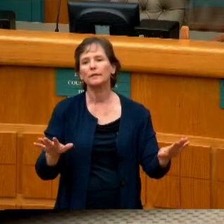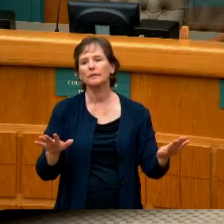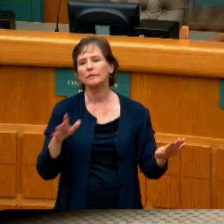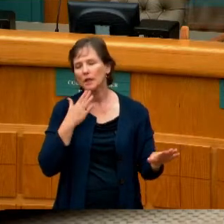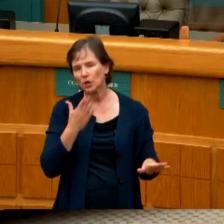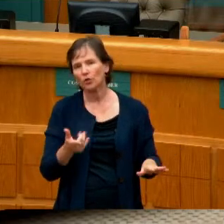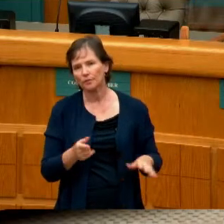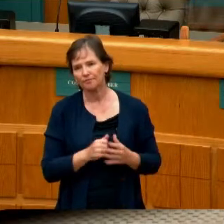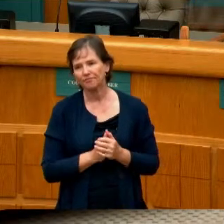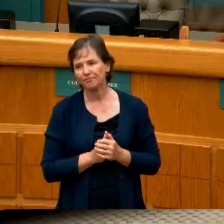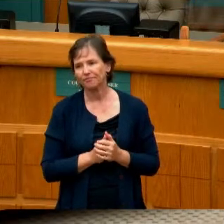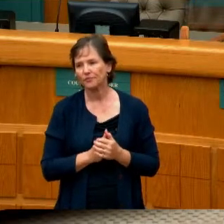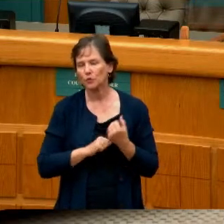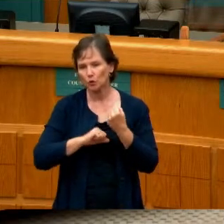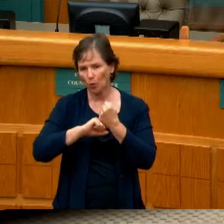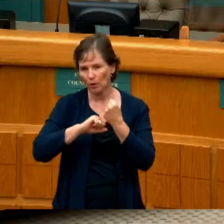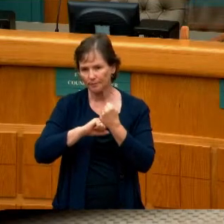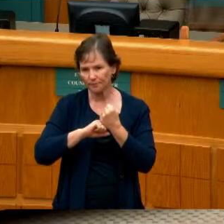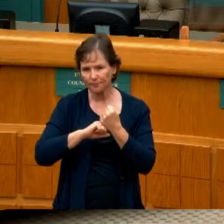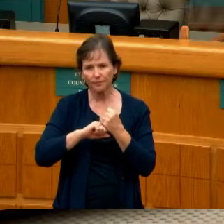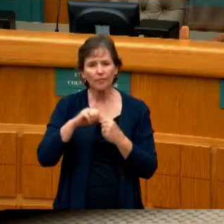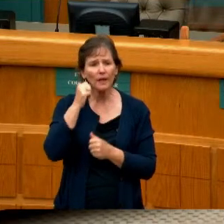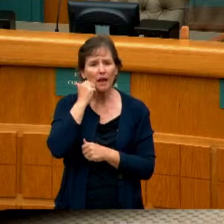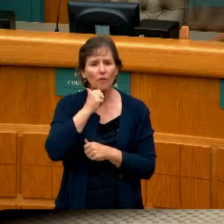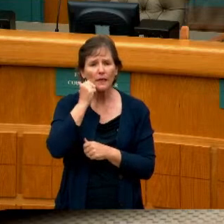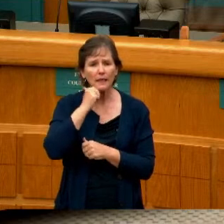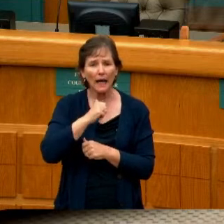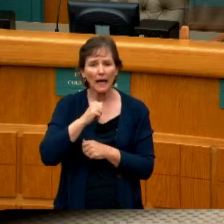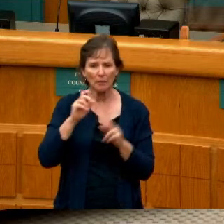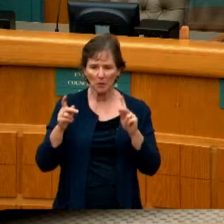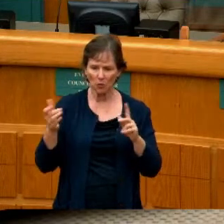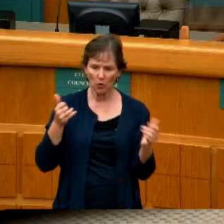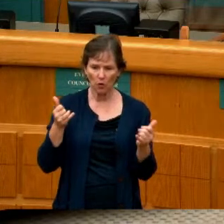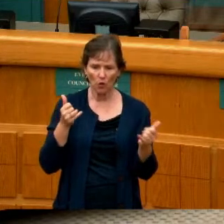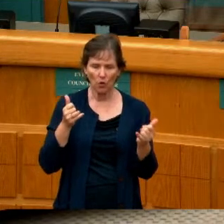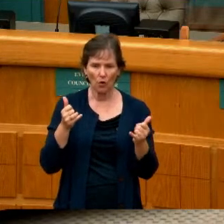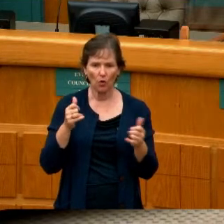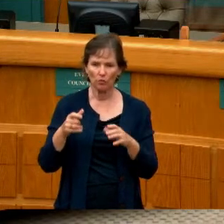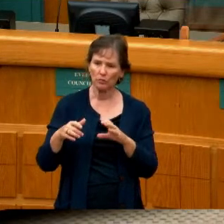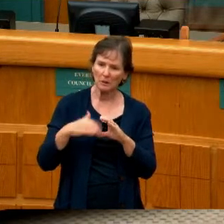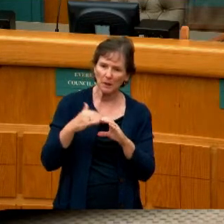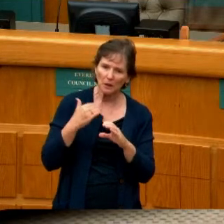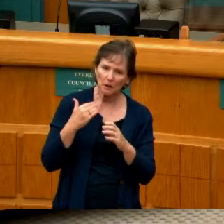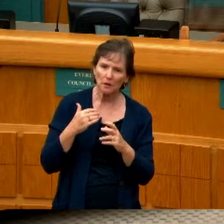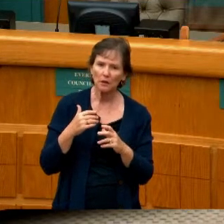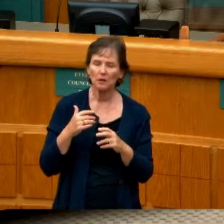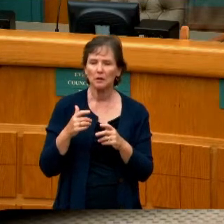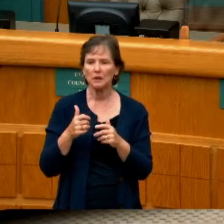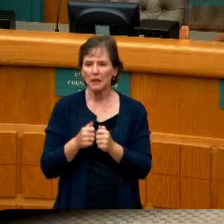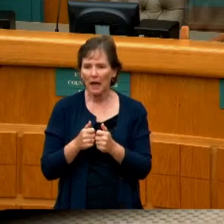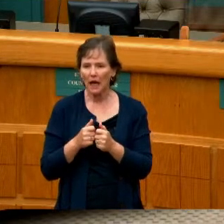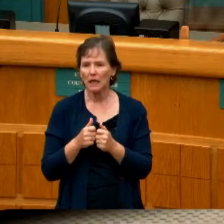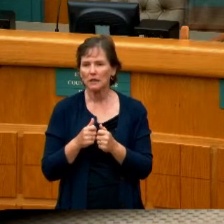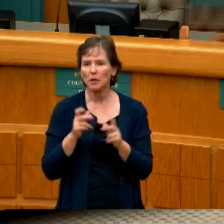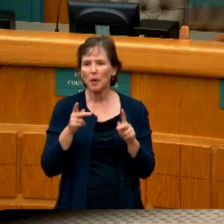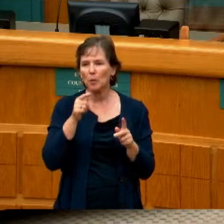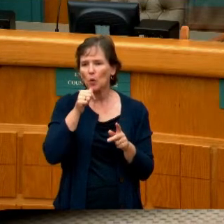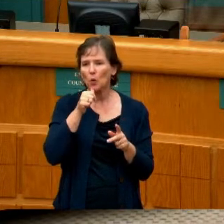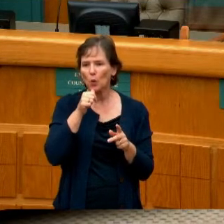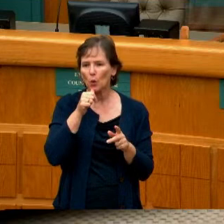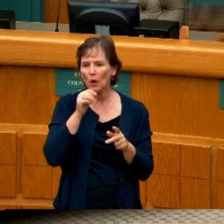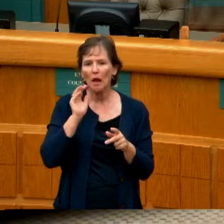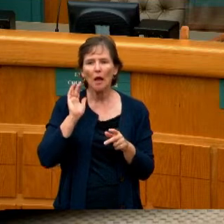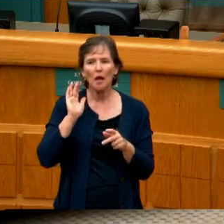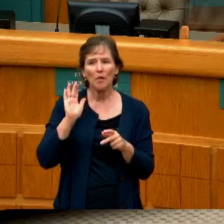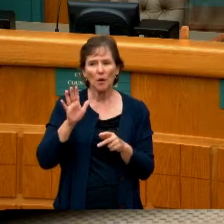it. So, thank you, and especially to you, Annette. Every day, I'm getting